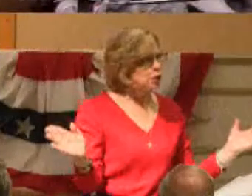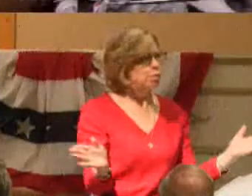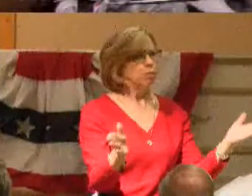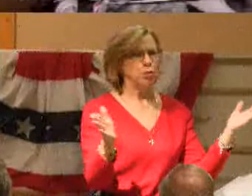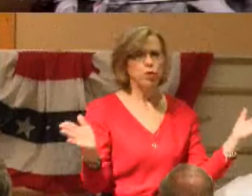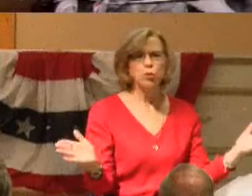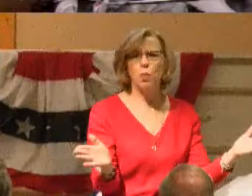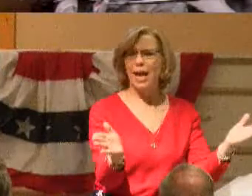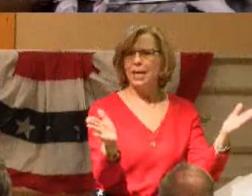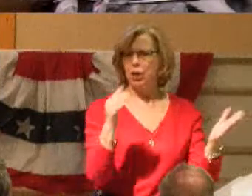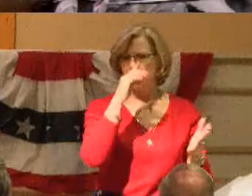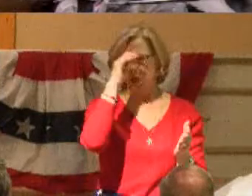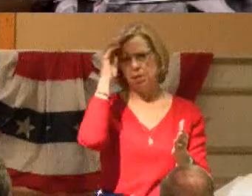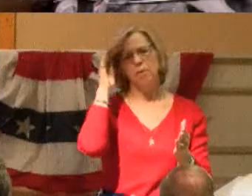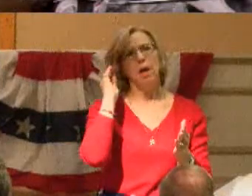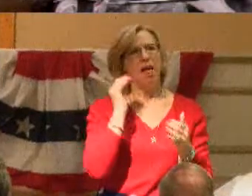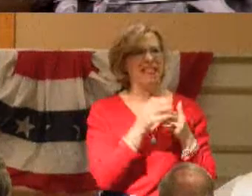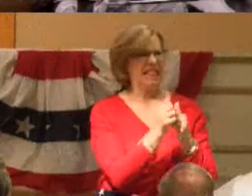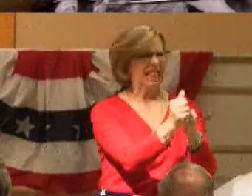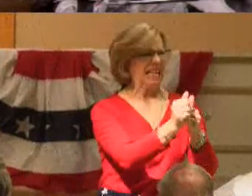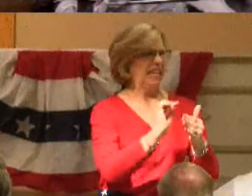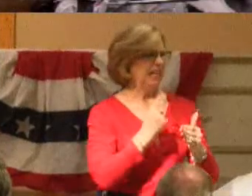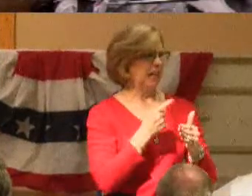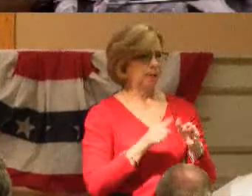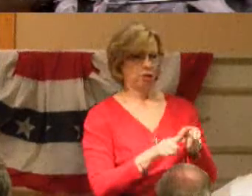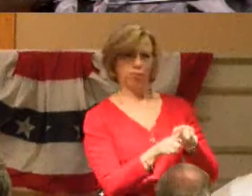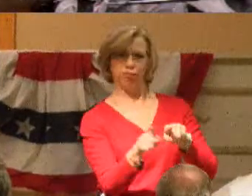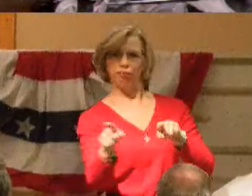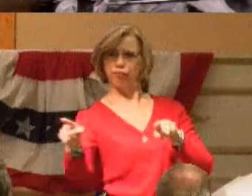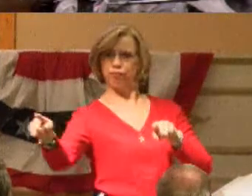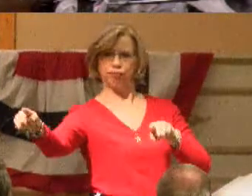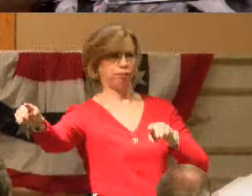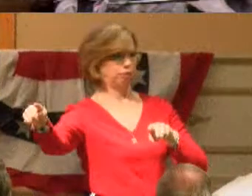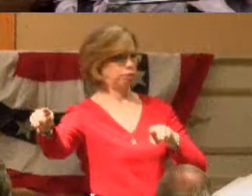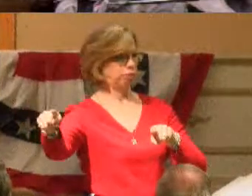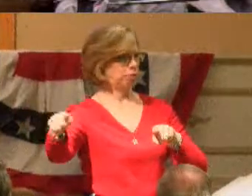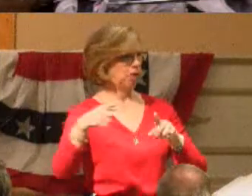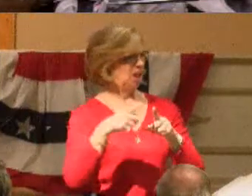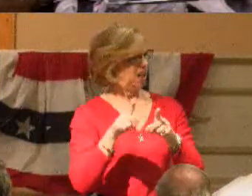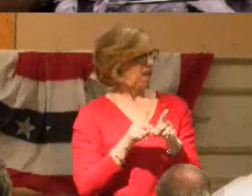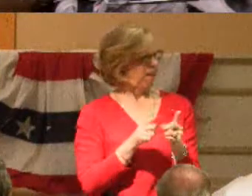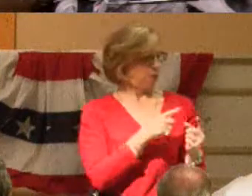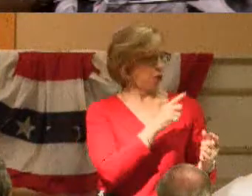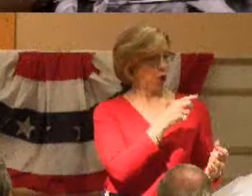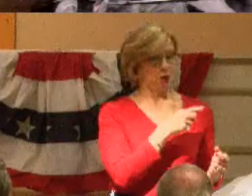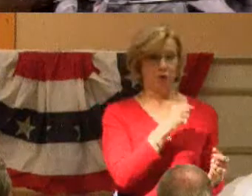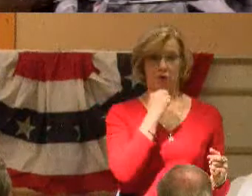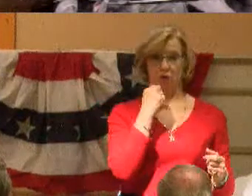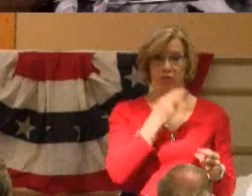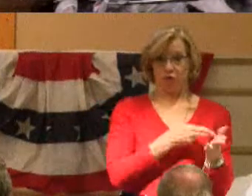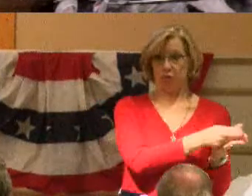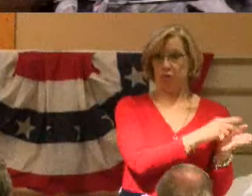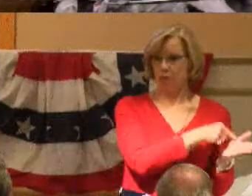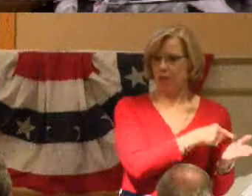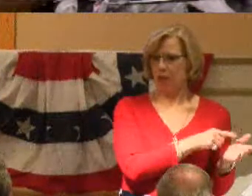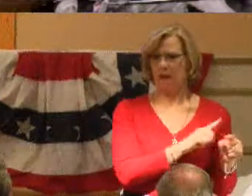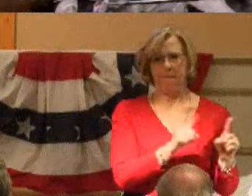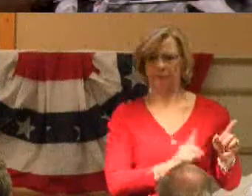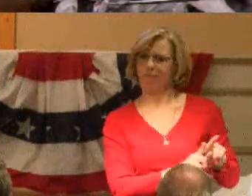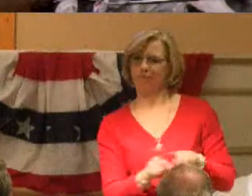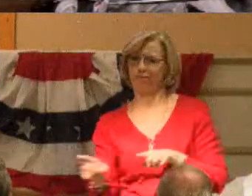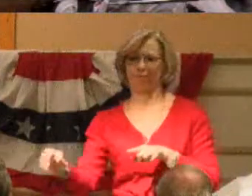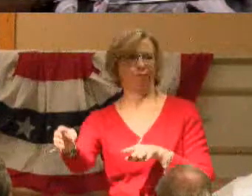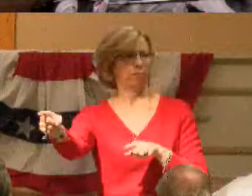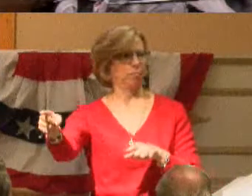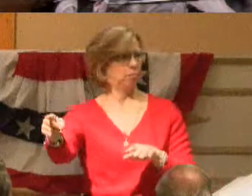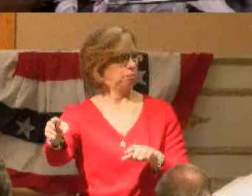This is anything that leads us astray or away from the truth. "This persuasion cometh not of him that